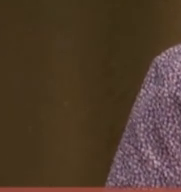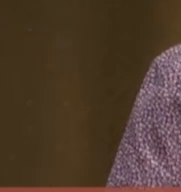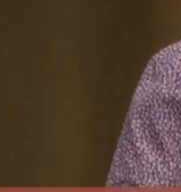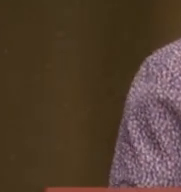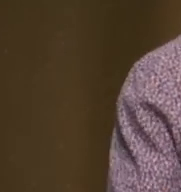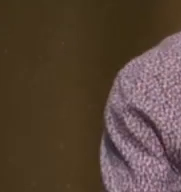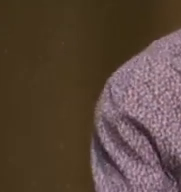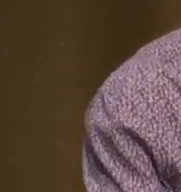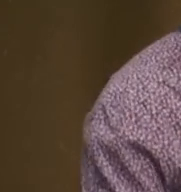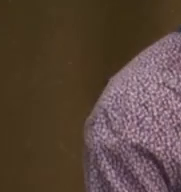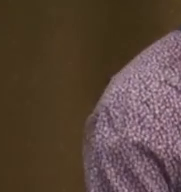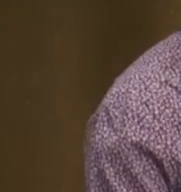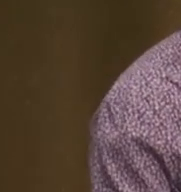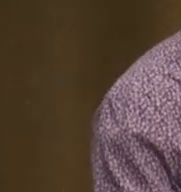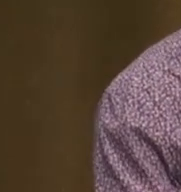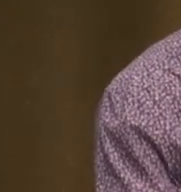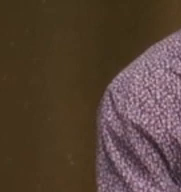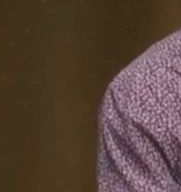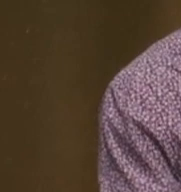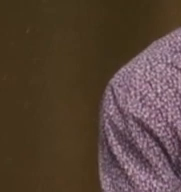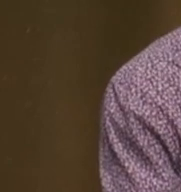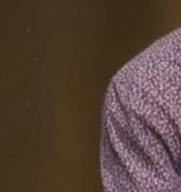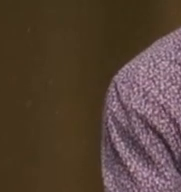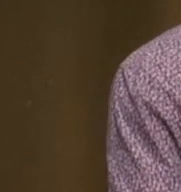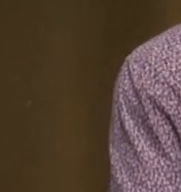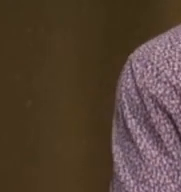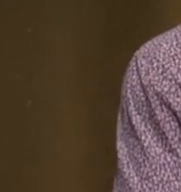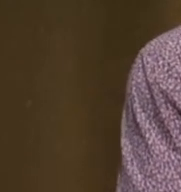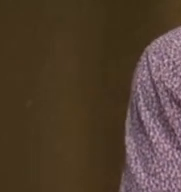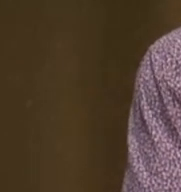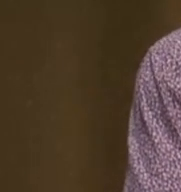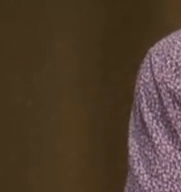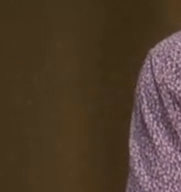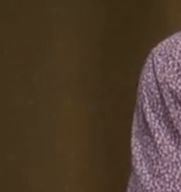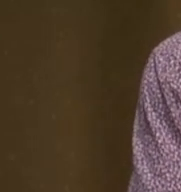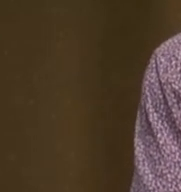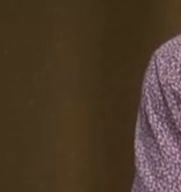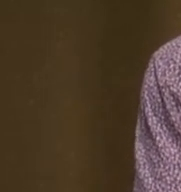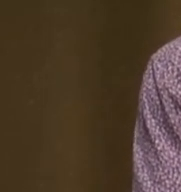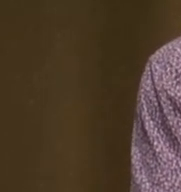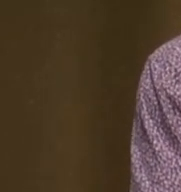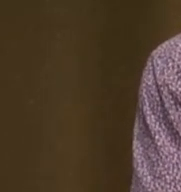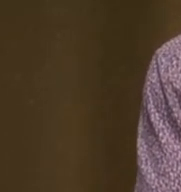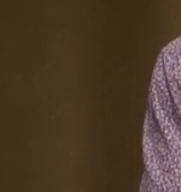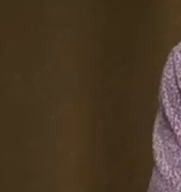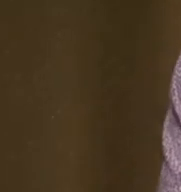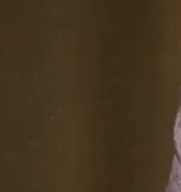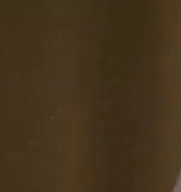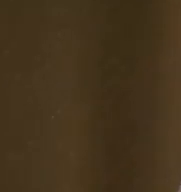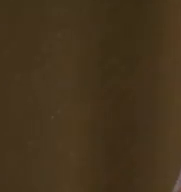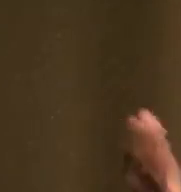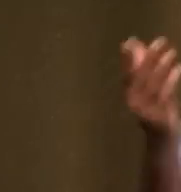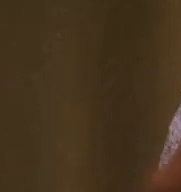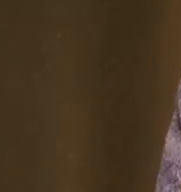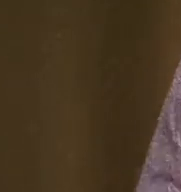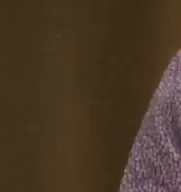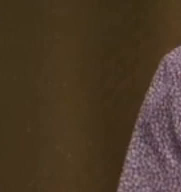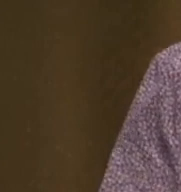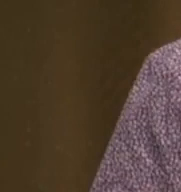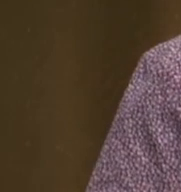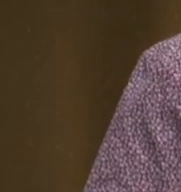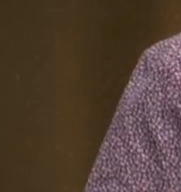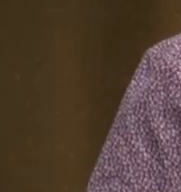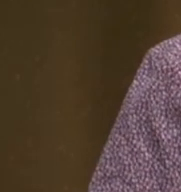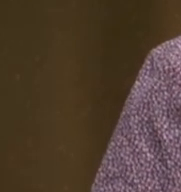commitment to the governments and people we serve, that we will continue to spare no effort to work in partnership with all of